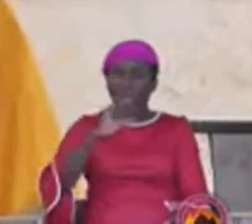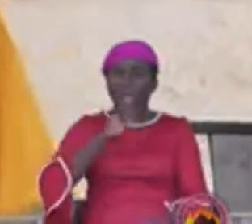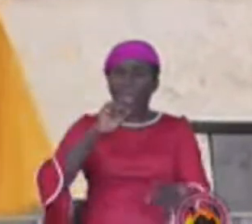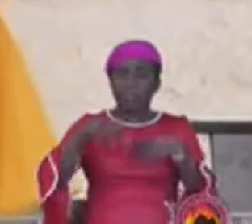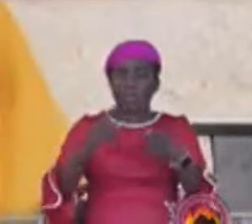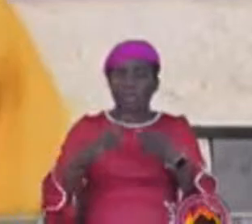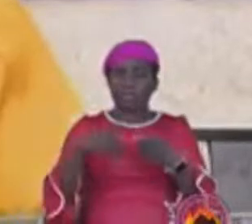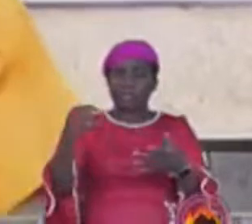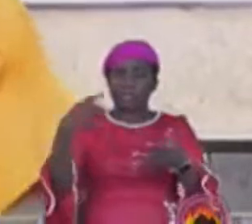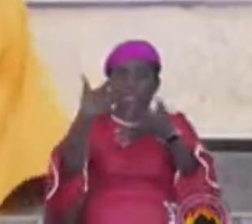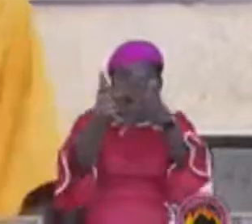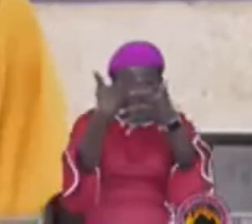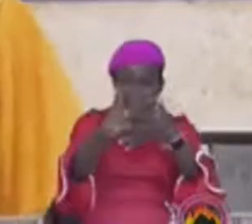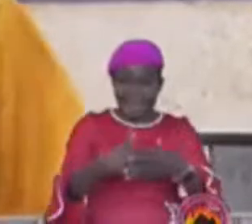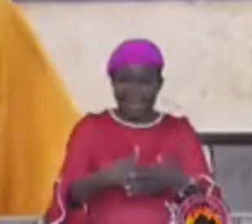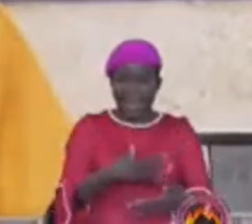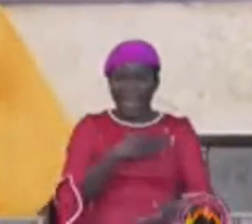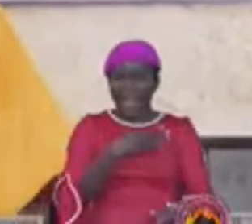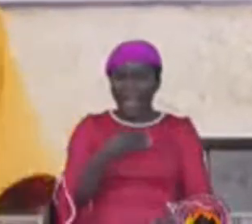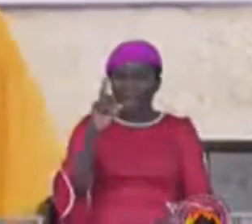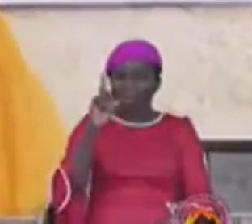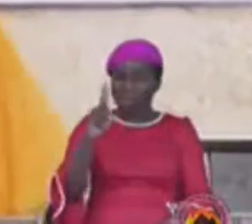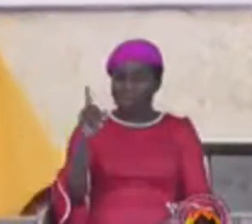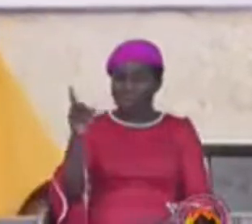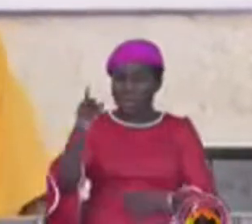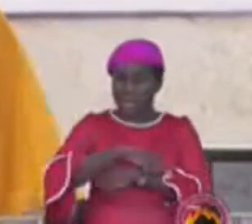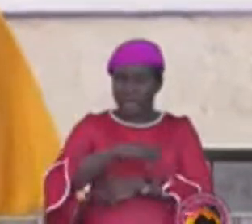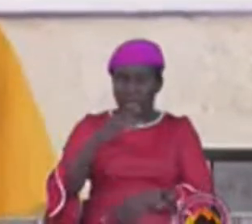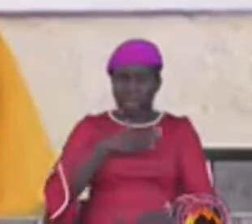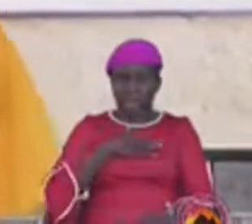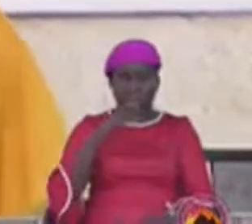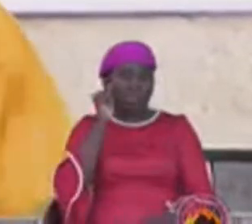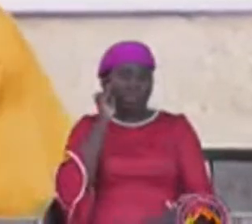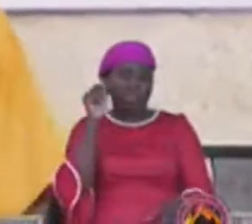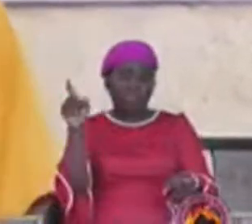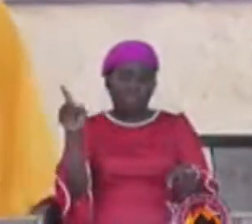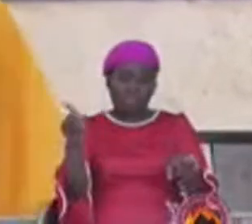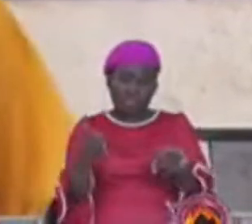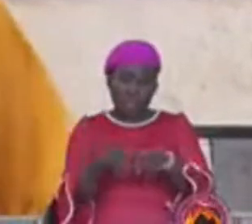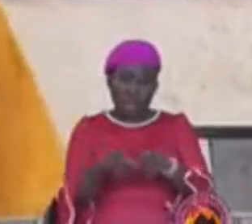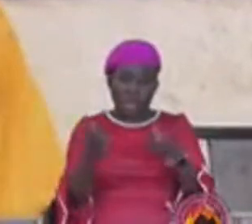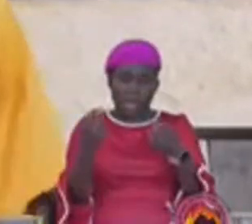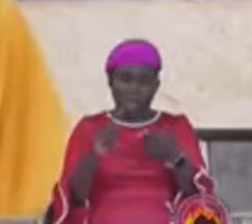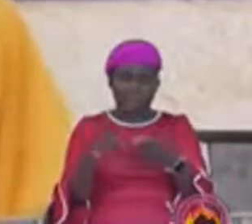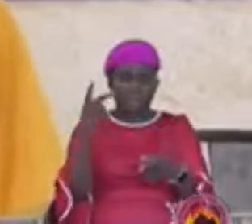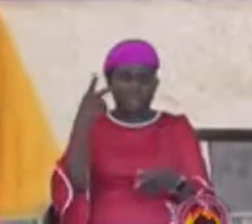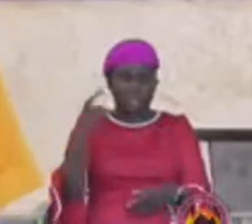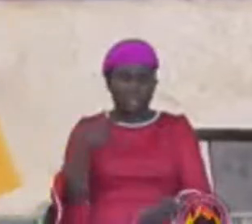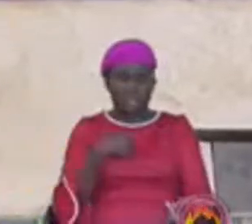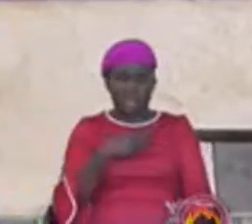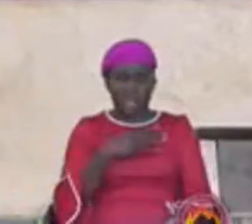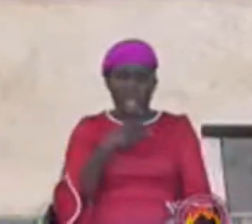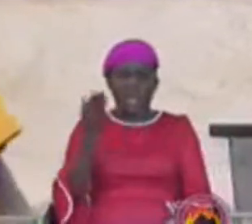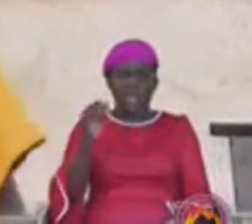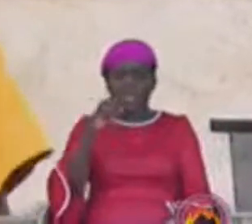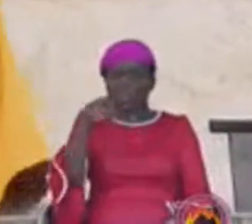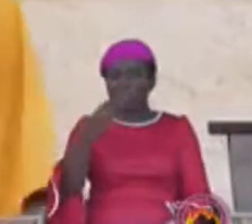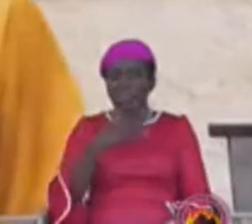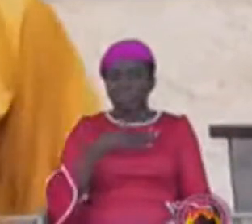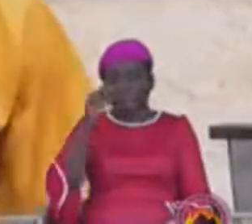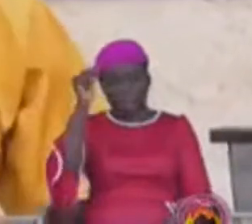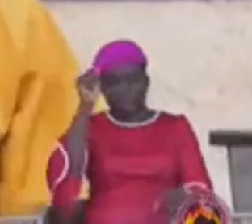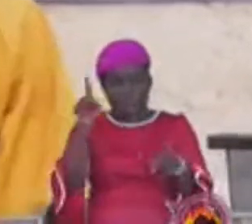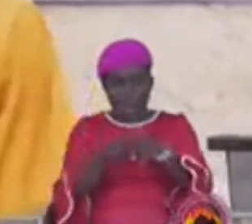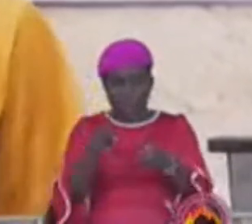mo le gbon mi ni o wa mu mi seyin kan ta ba to mu mi seyin kan ta wa to fe gbon mi gbe ke gbon mi lo wa 30,000 wa ko fi bill mi e gbon mi sha